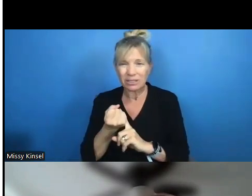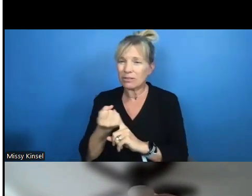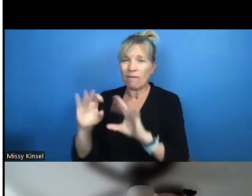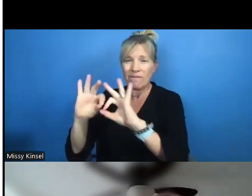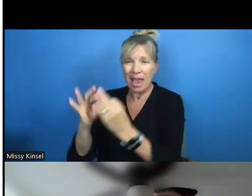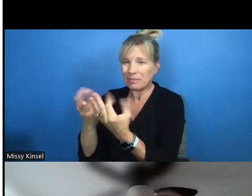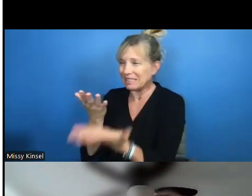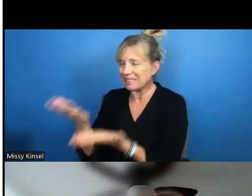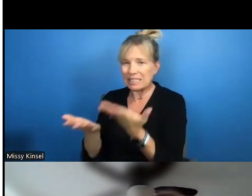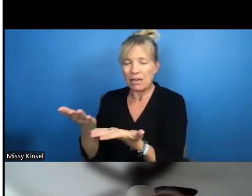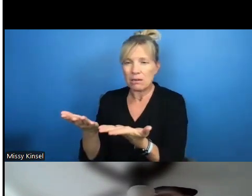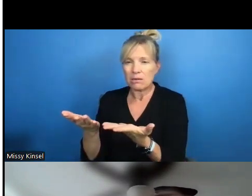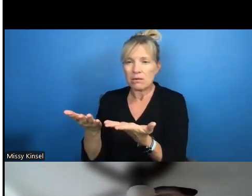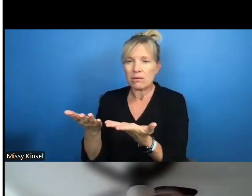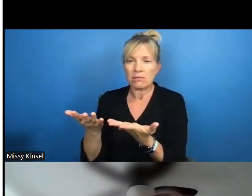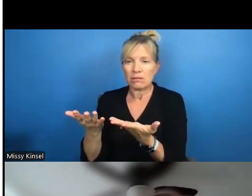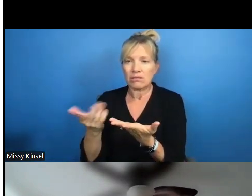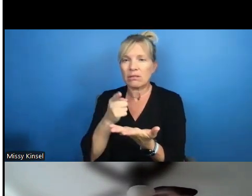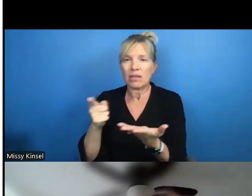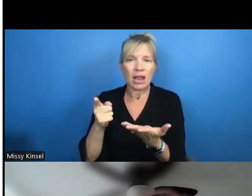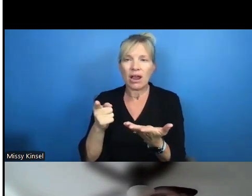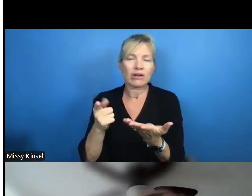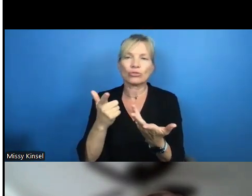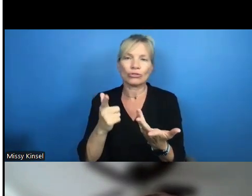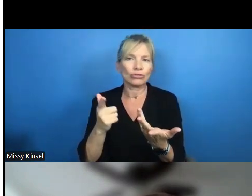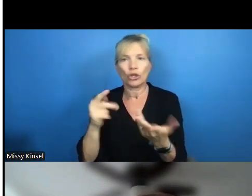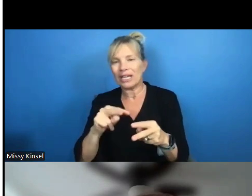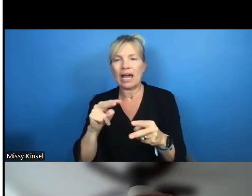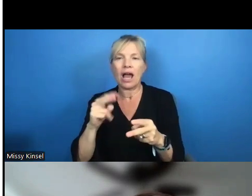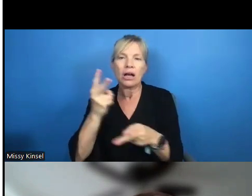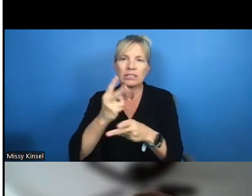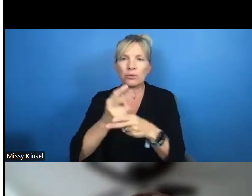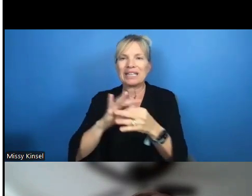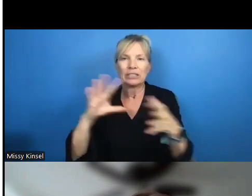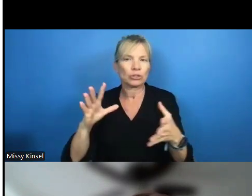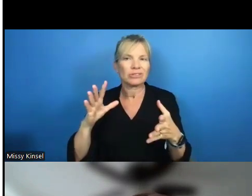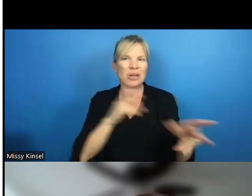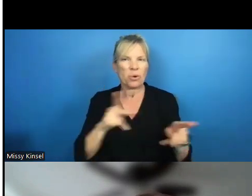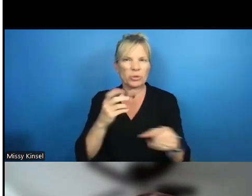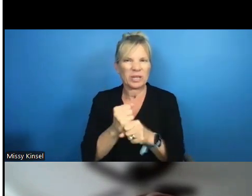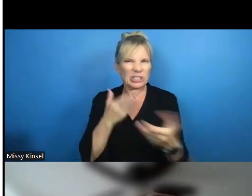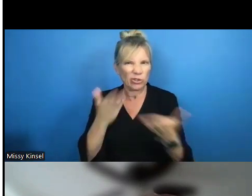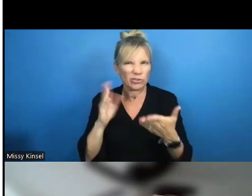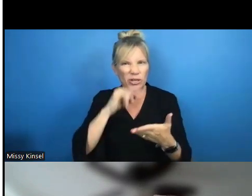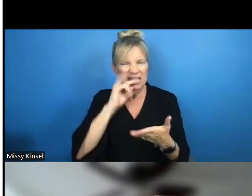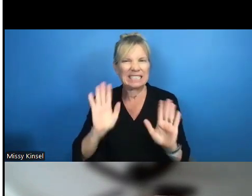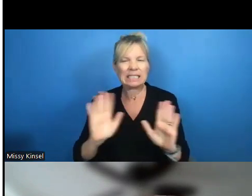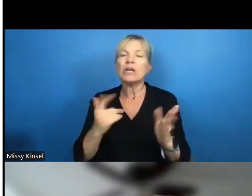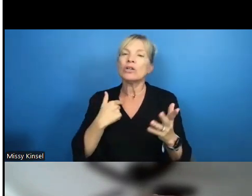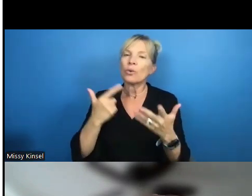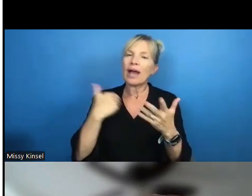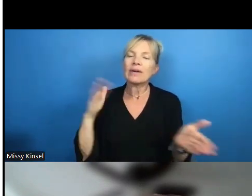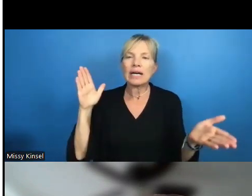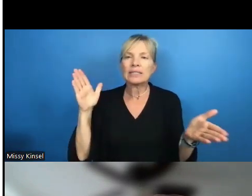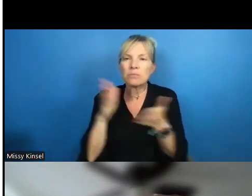families look towards custody relinquishment as a way to get services for their kids. So as part of that, we have a